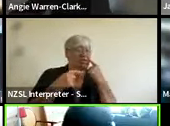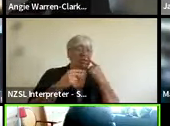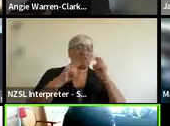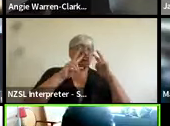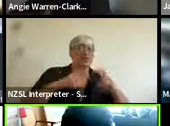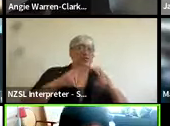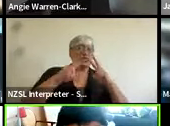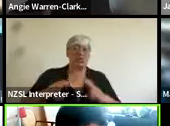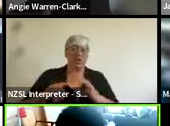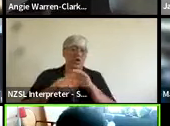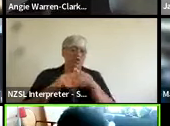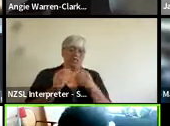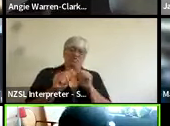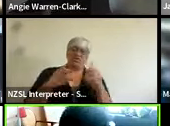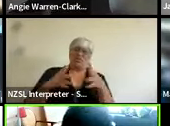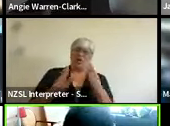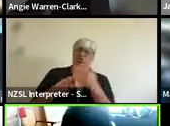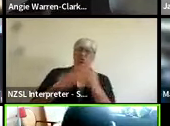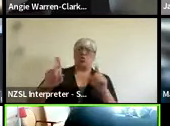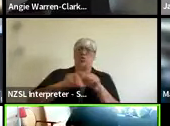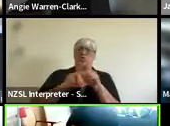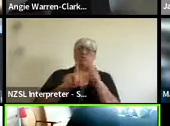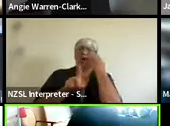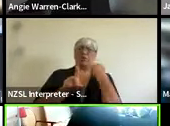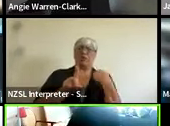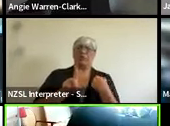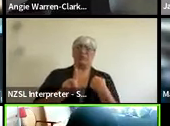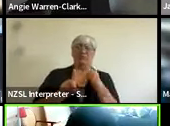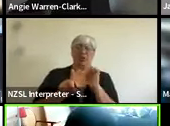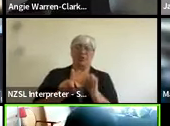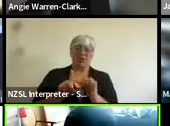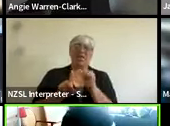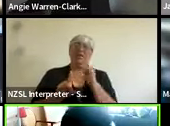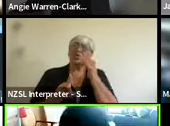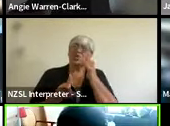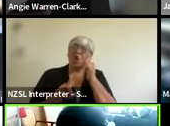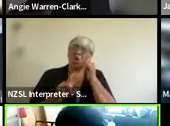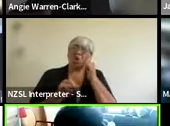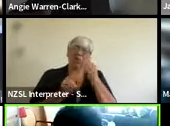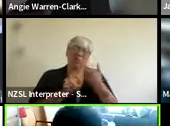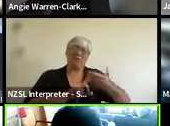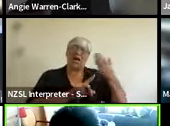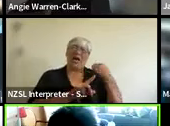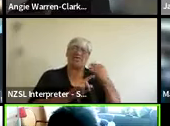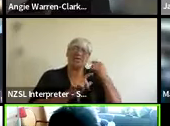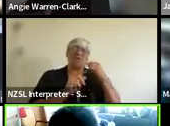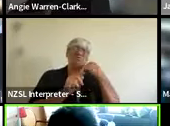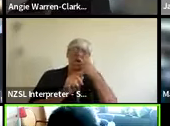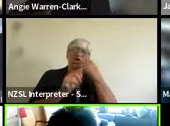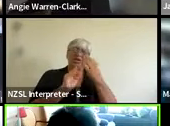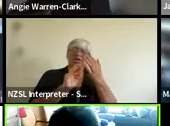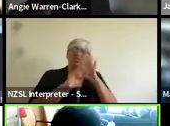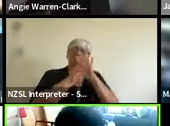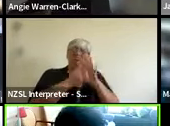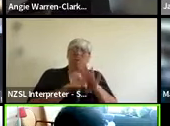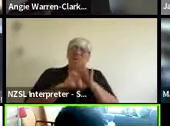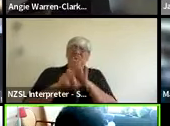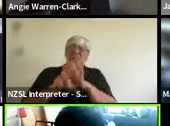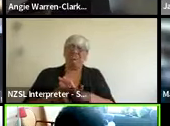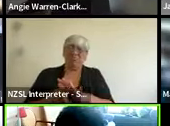practices for engaging with Māori, given the intergenerational trauma Māori have faced, and given